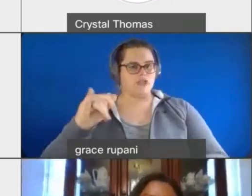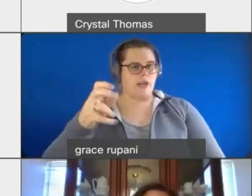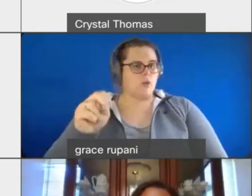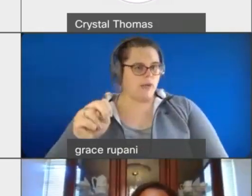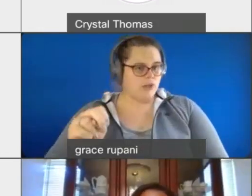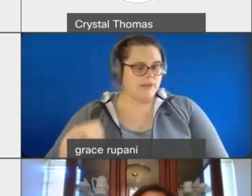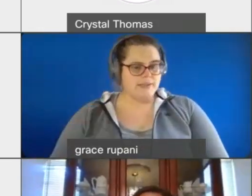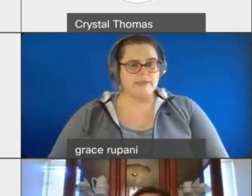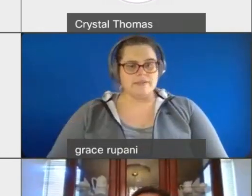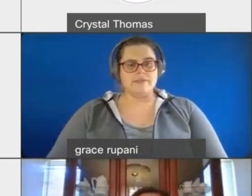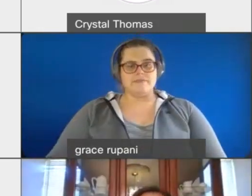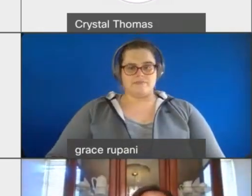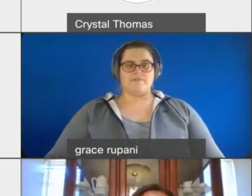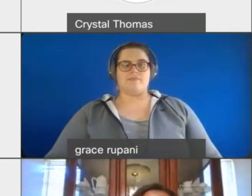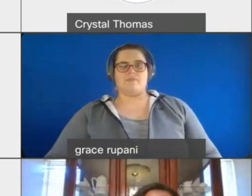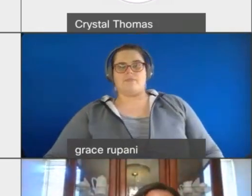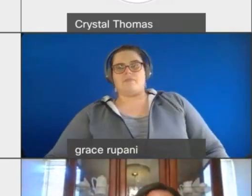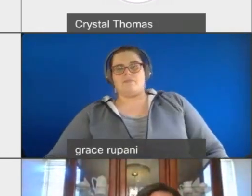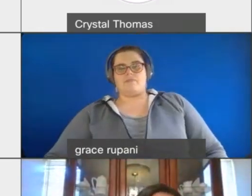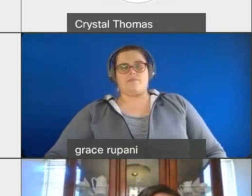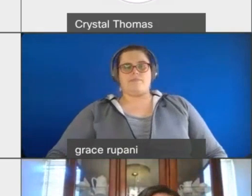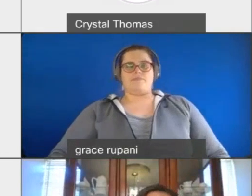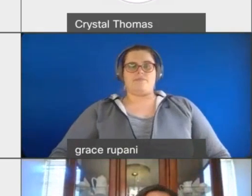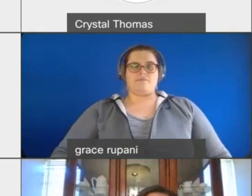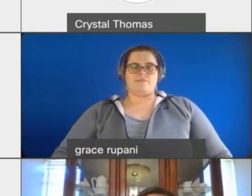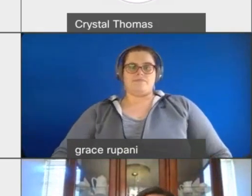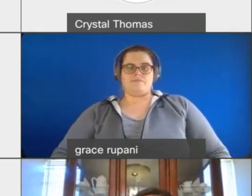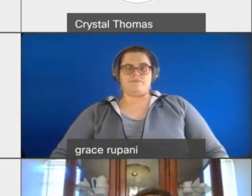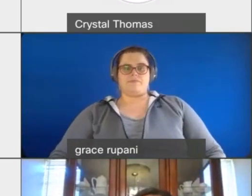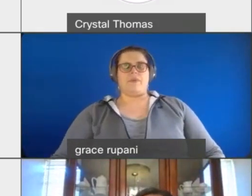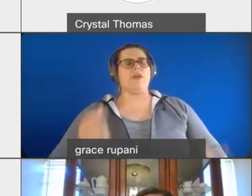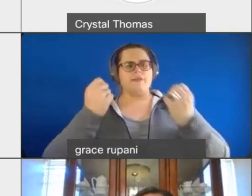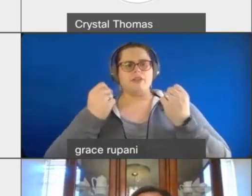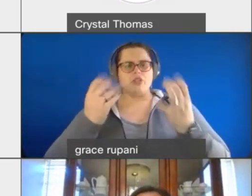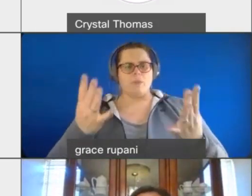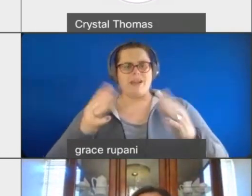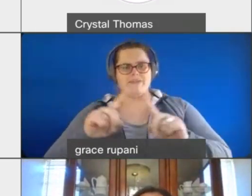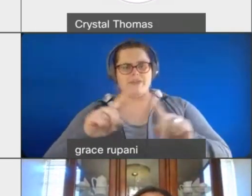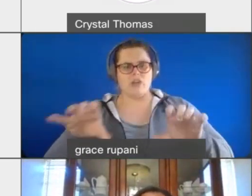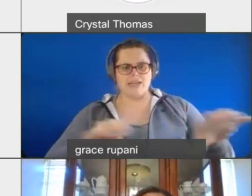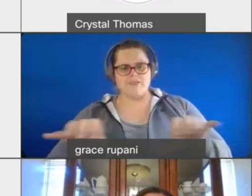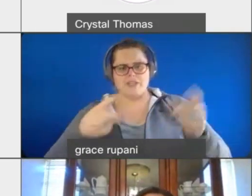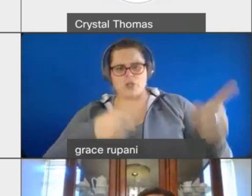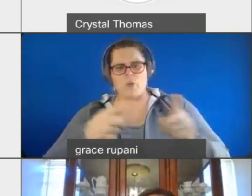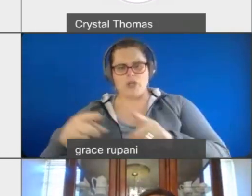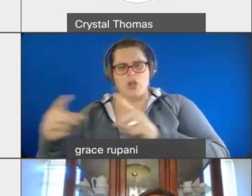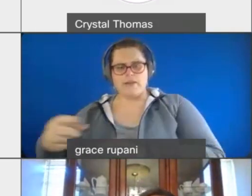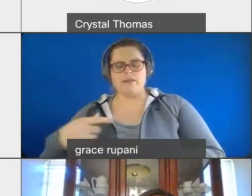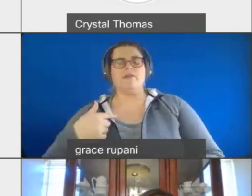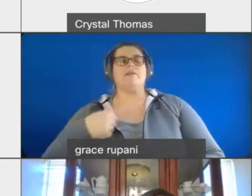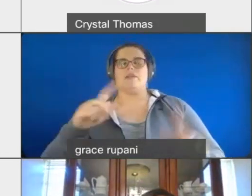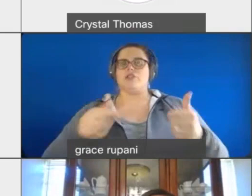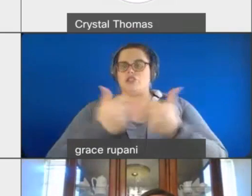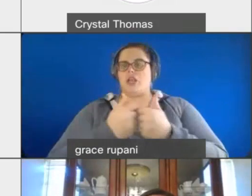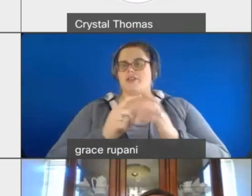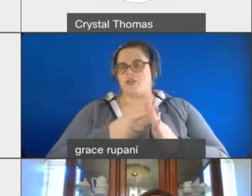and we have had so many activities going on. It was a challenge at first. One of the things that we did was send out surveys